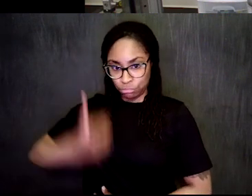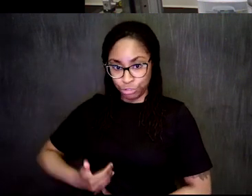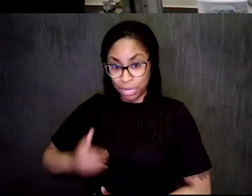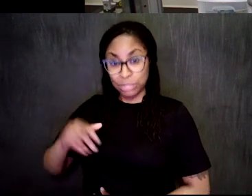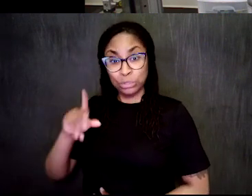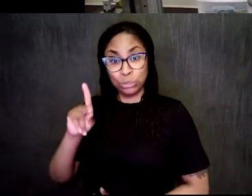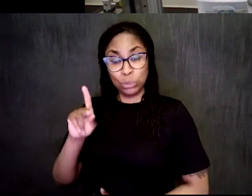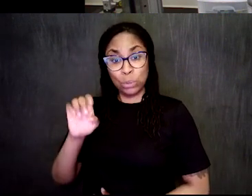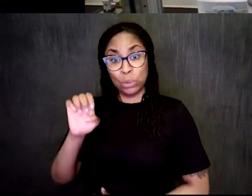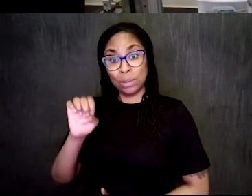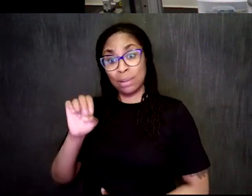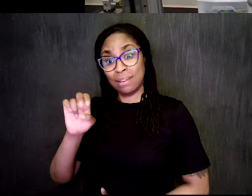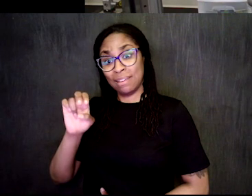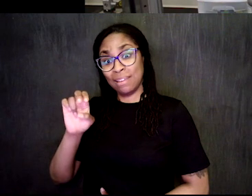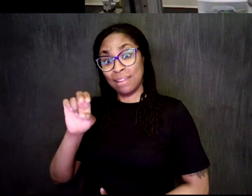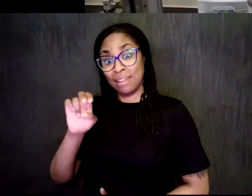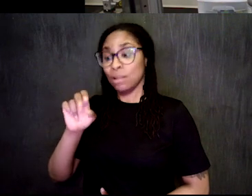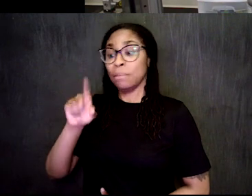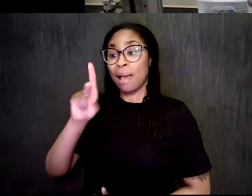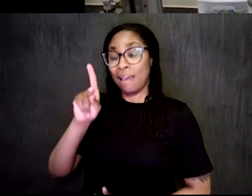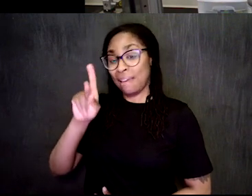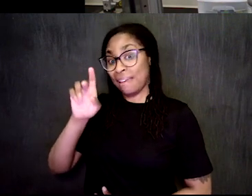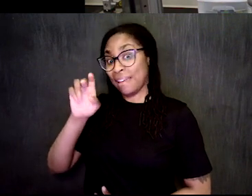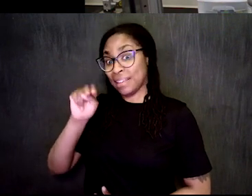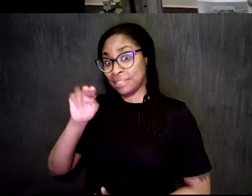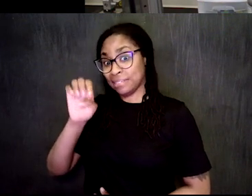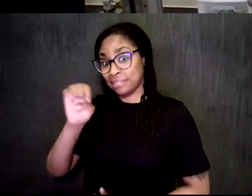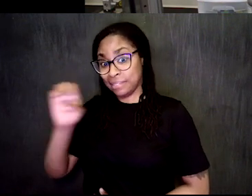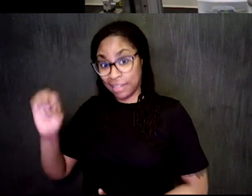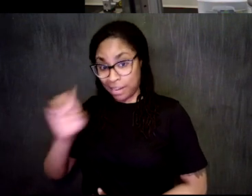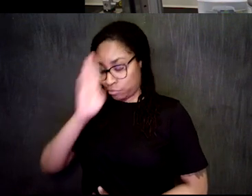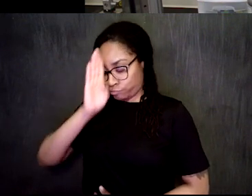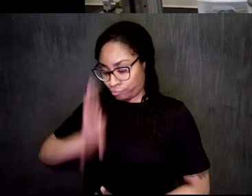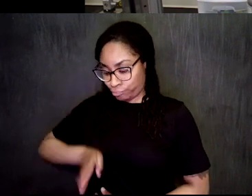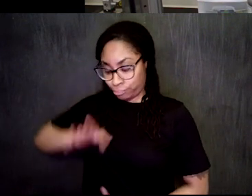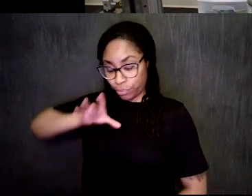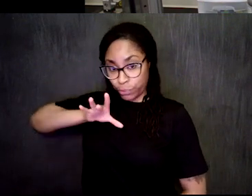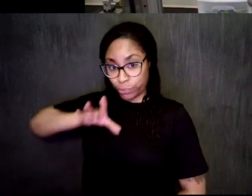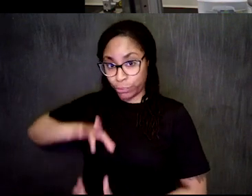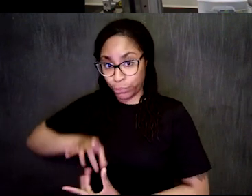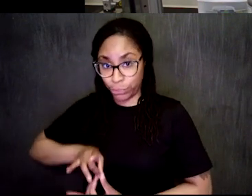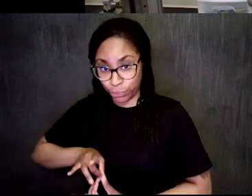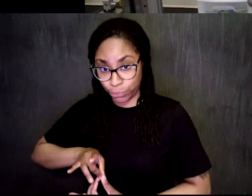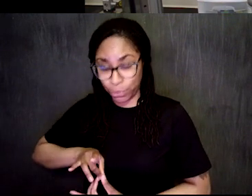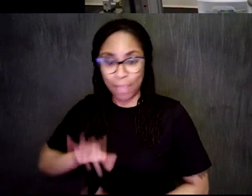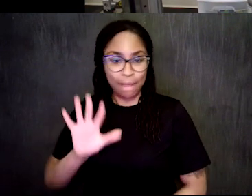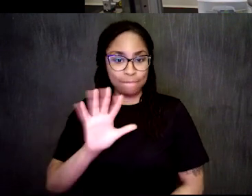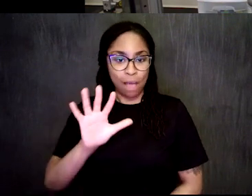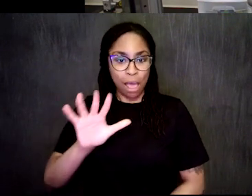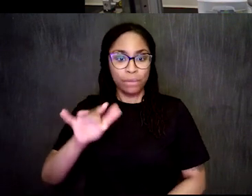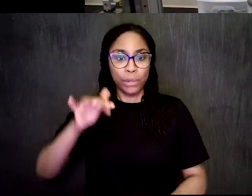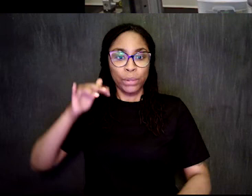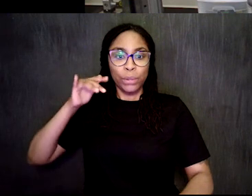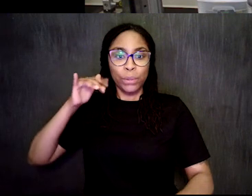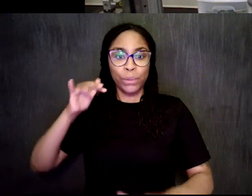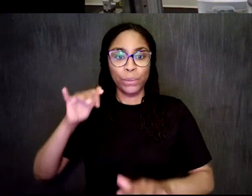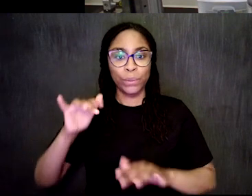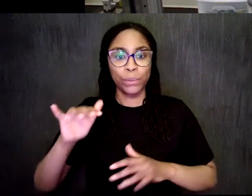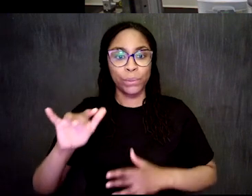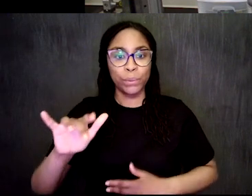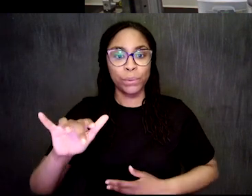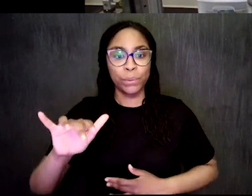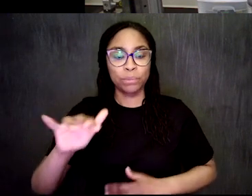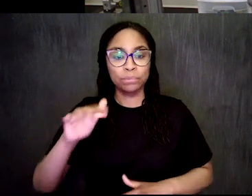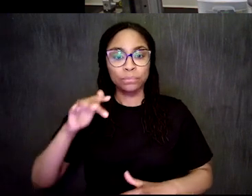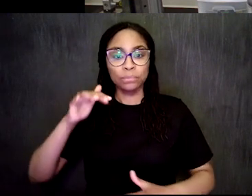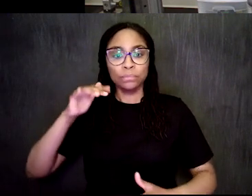chest to the knee. So I'm going to have to rotate a little bit. So now my knee and chest are in line. Same thing, 5 breaths, trying